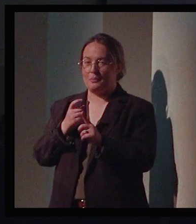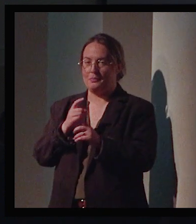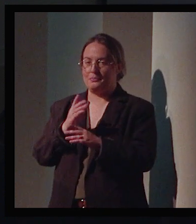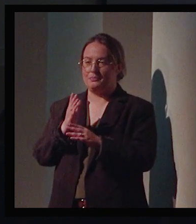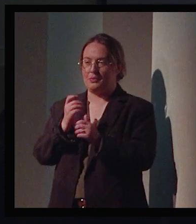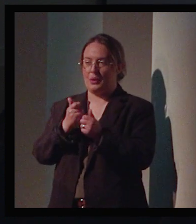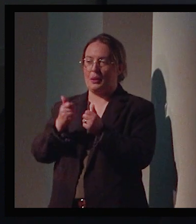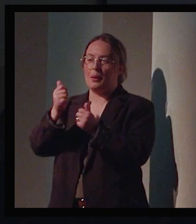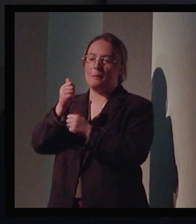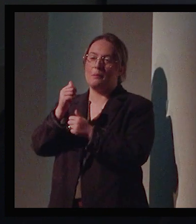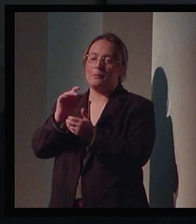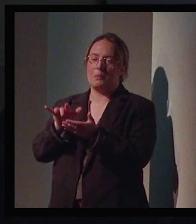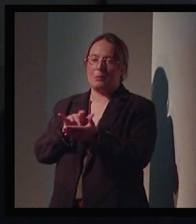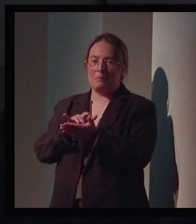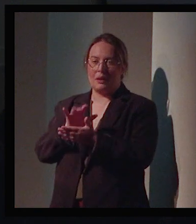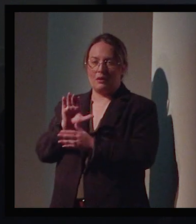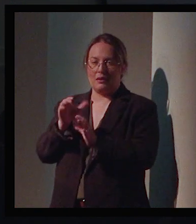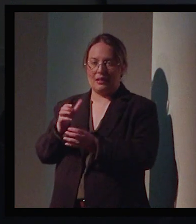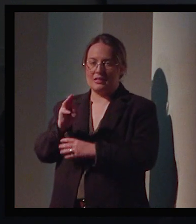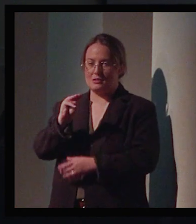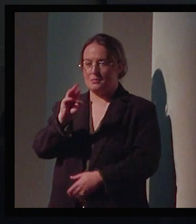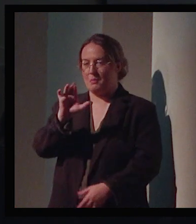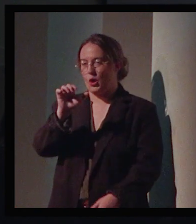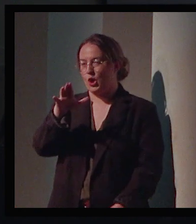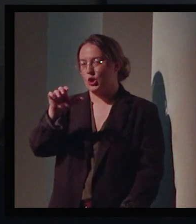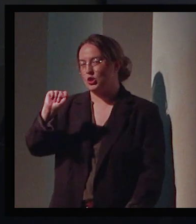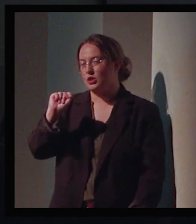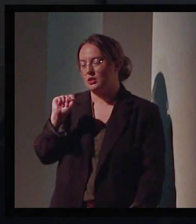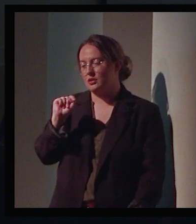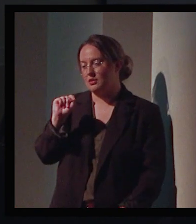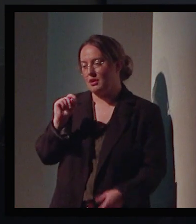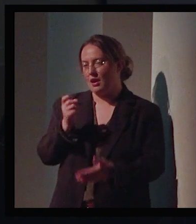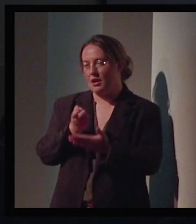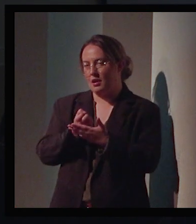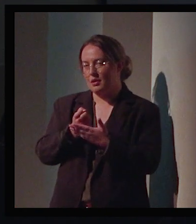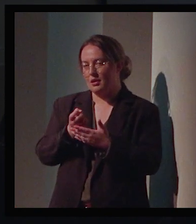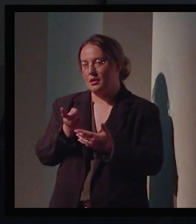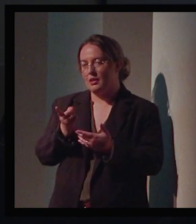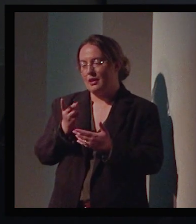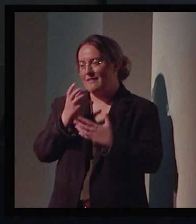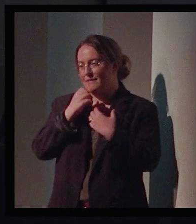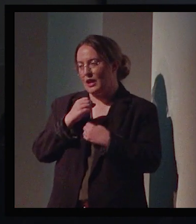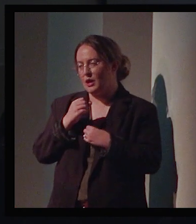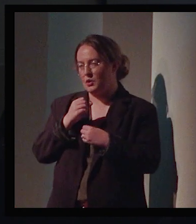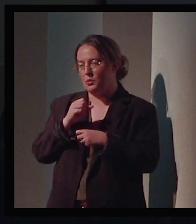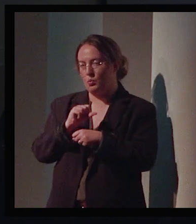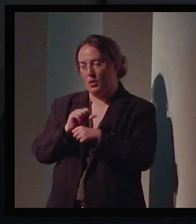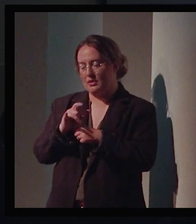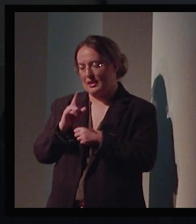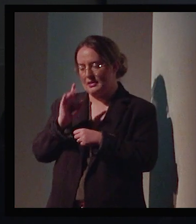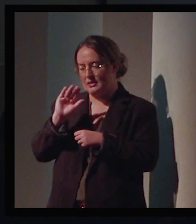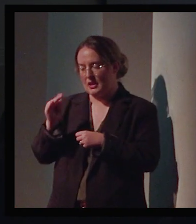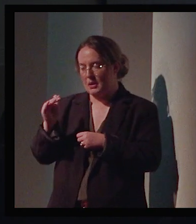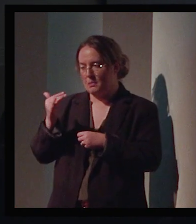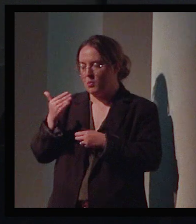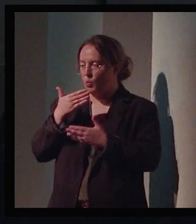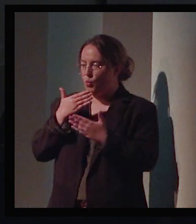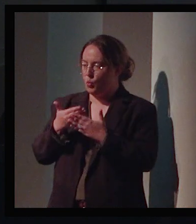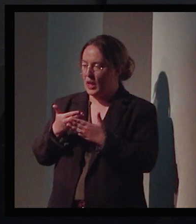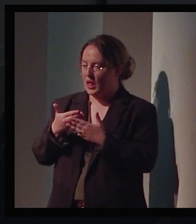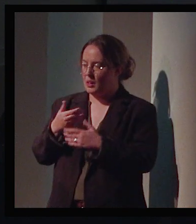upper-middle-class merchant economy, which valued works that appeared fastidiously and well-made over those that